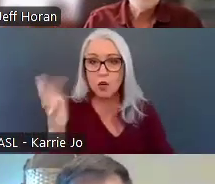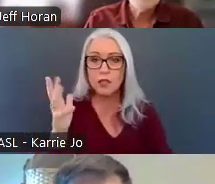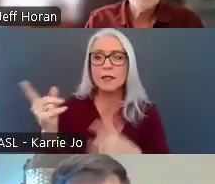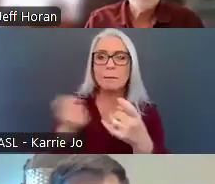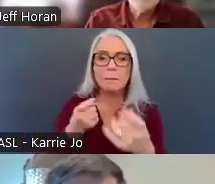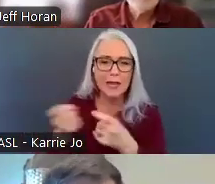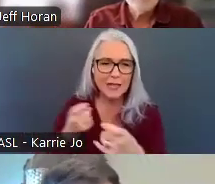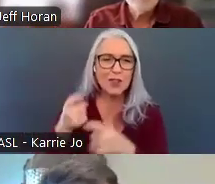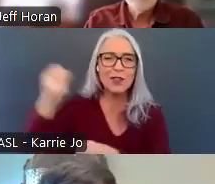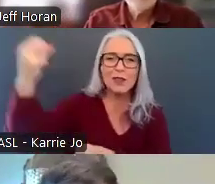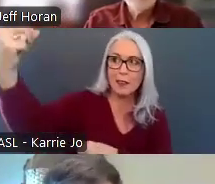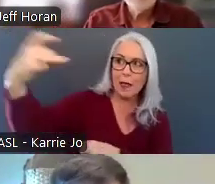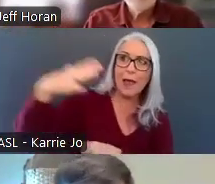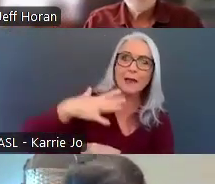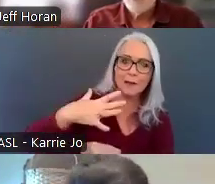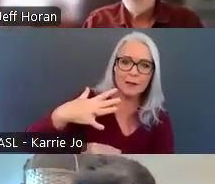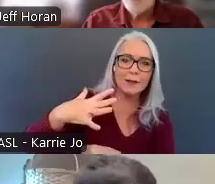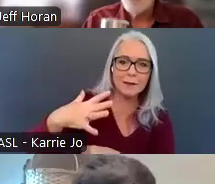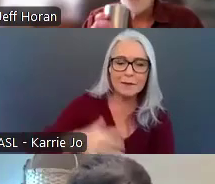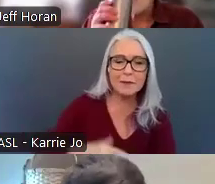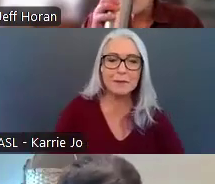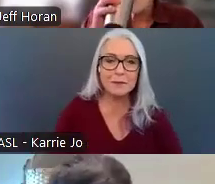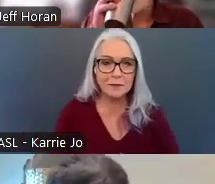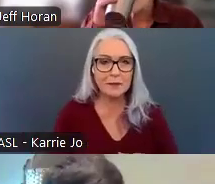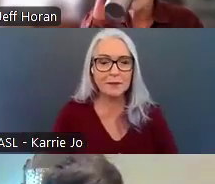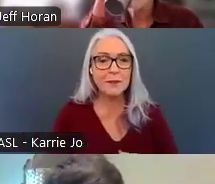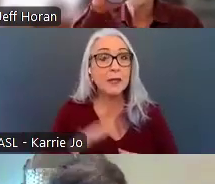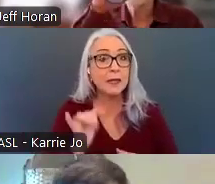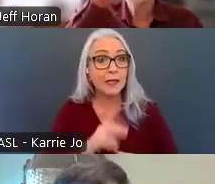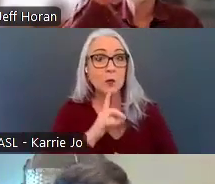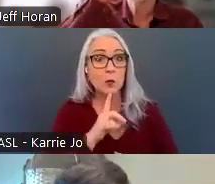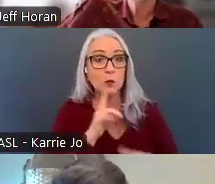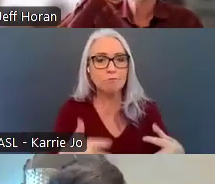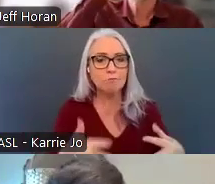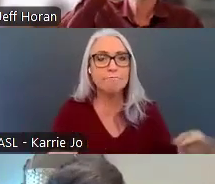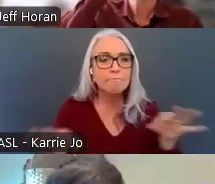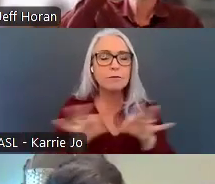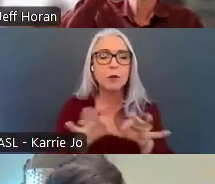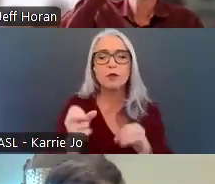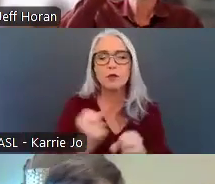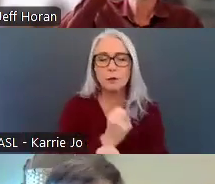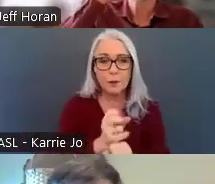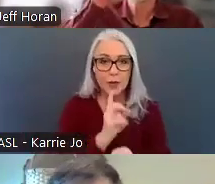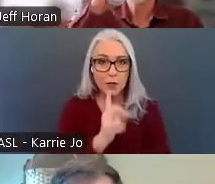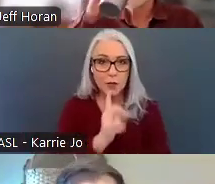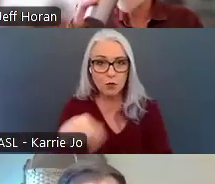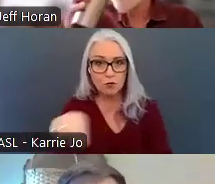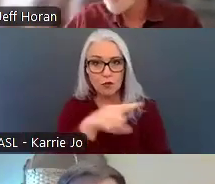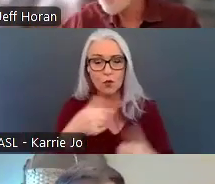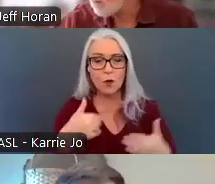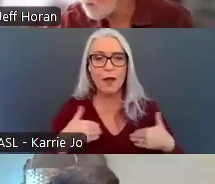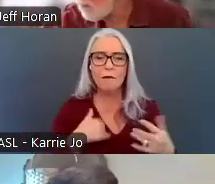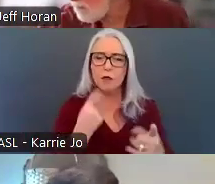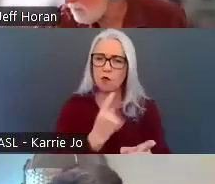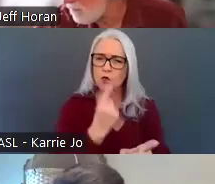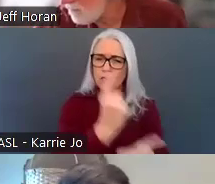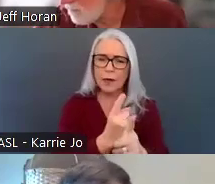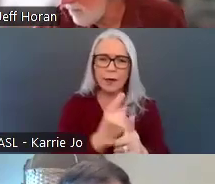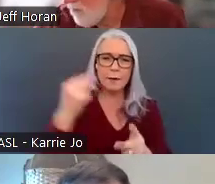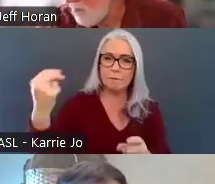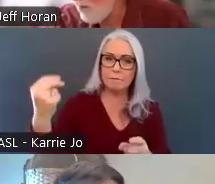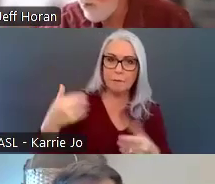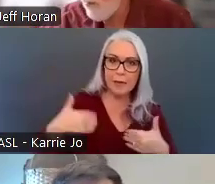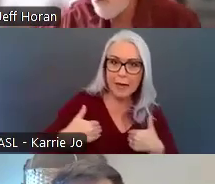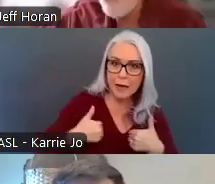light. And this is going to be important for making sure you're getting the right mix of species coming in.